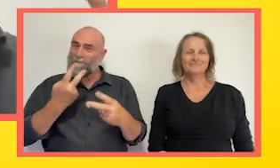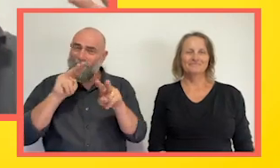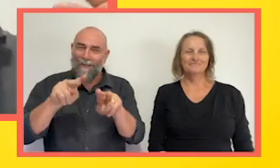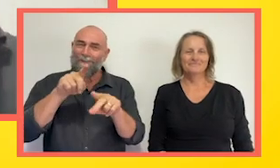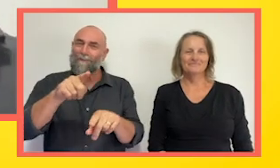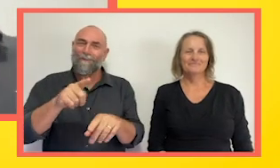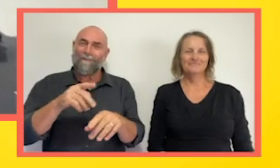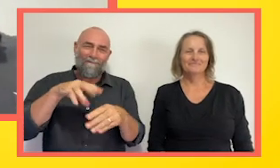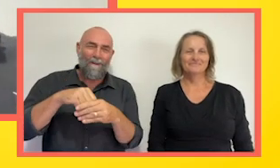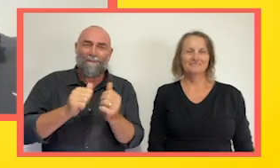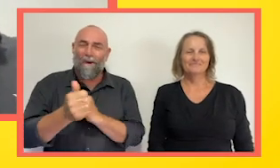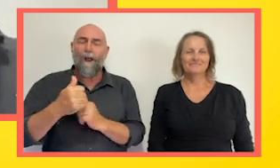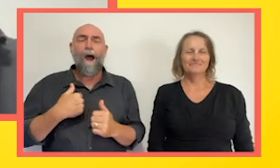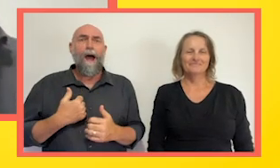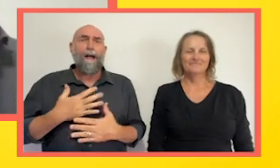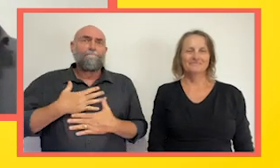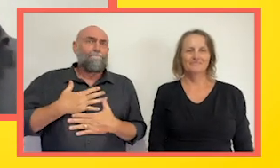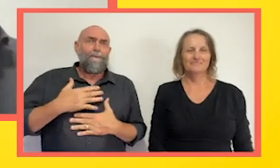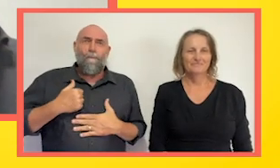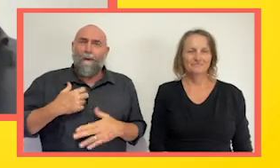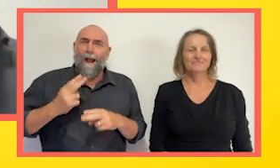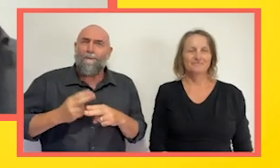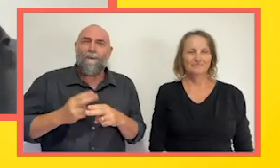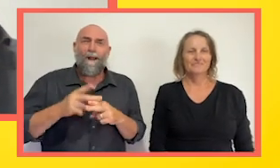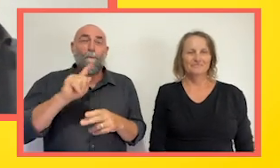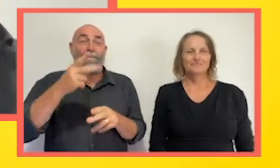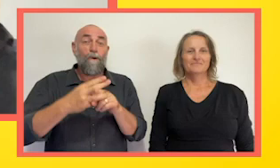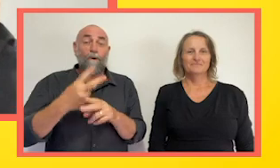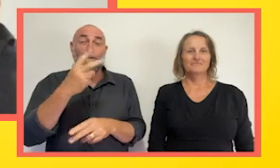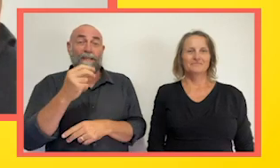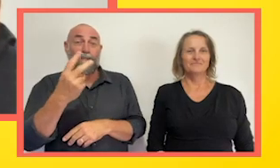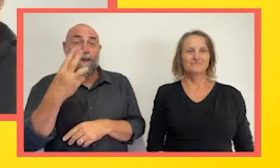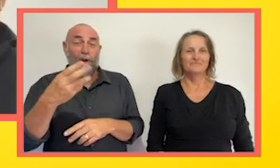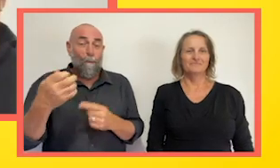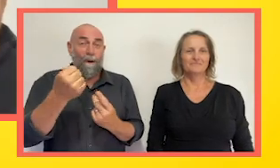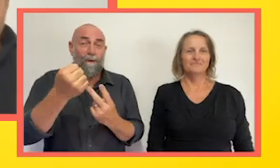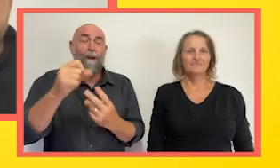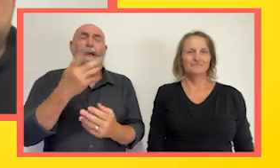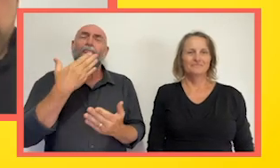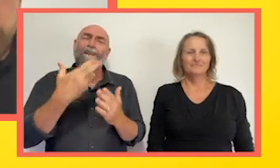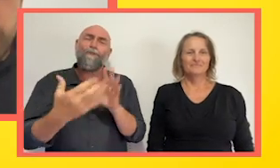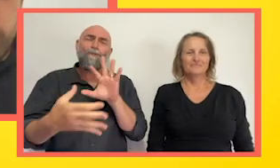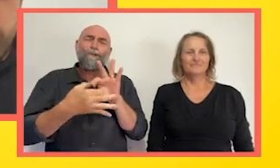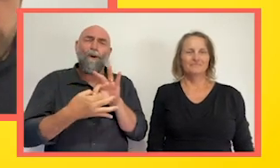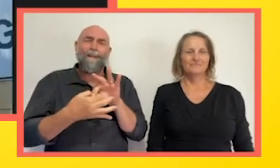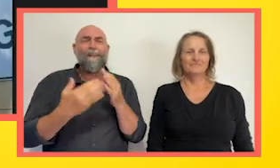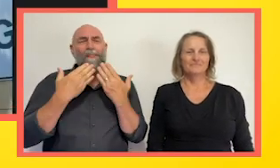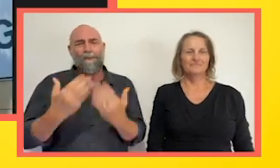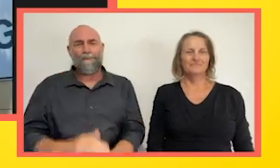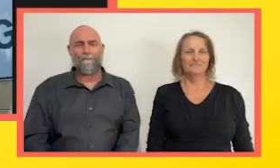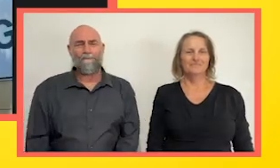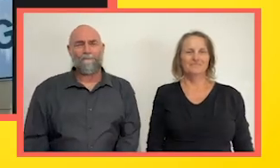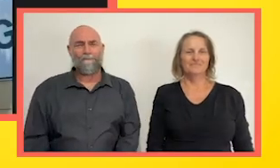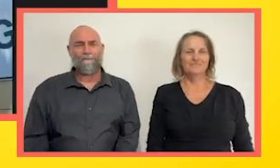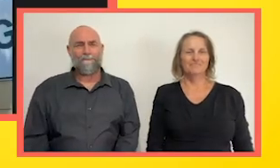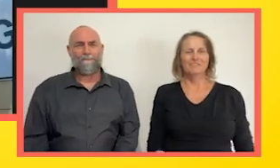We cannot wait to see what you bring us in 2023 and beyond. But thanks for joining us. Always a pleasure. Great to